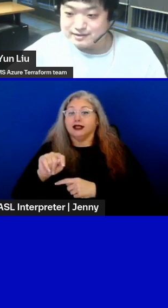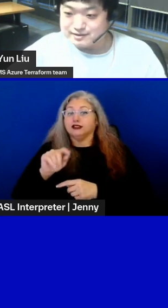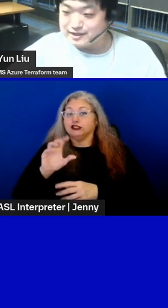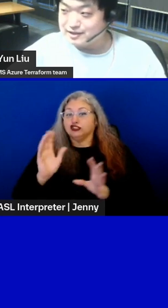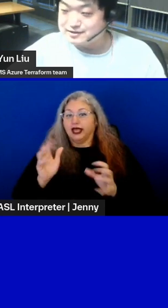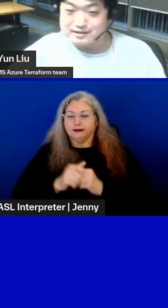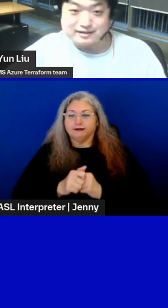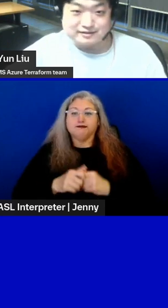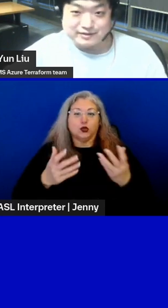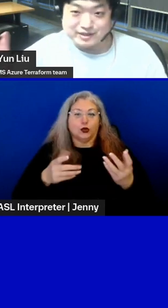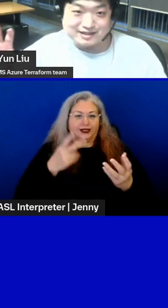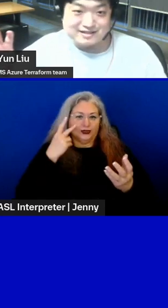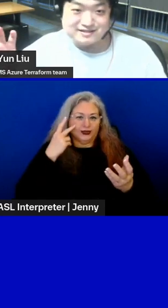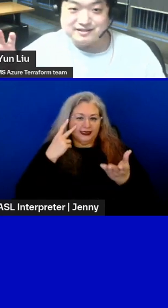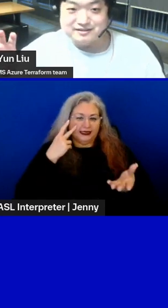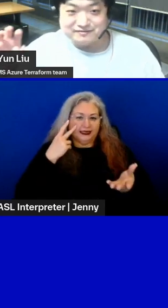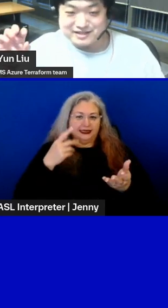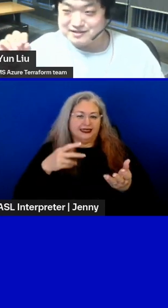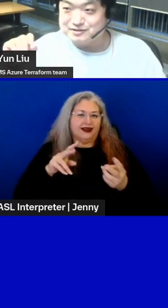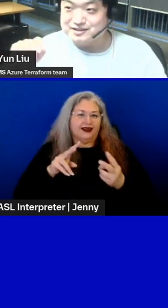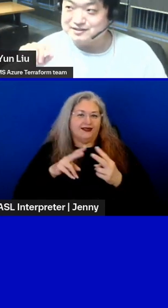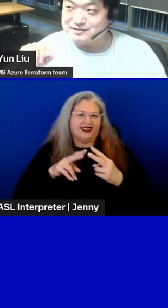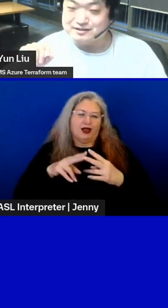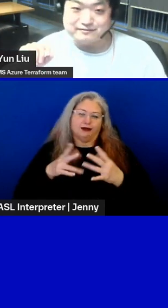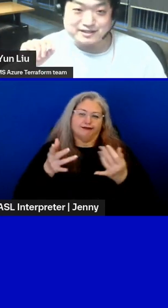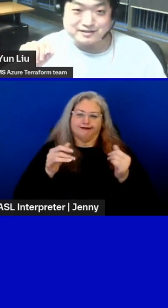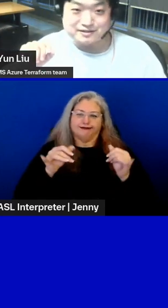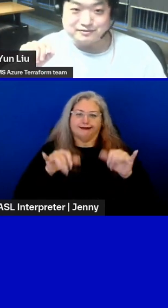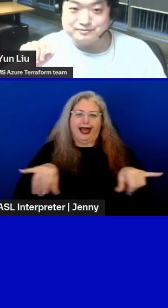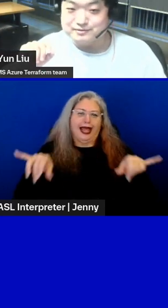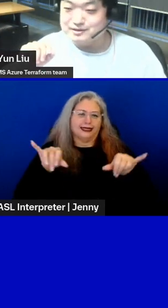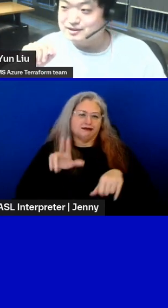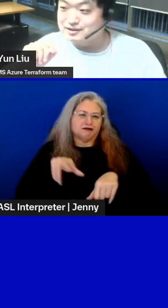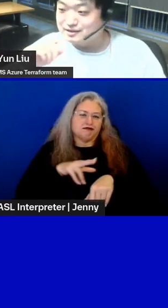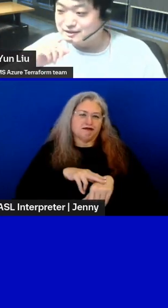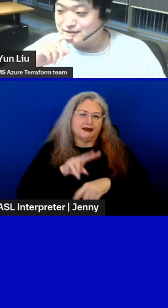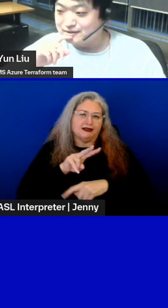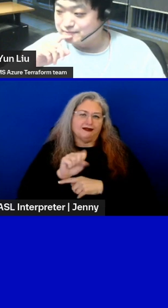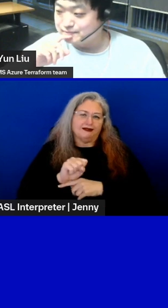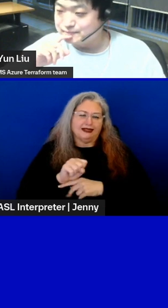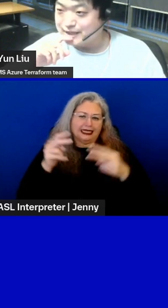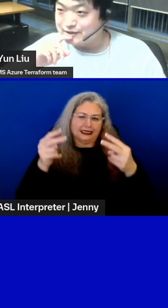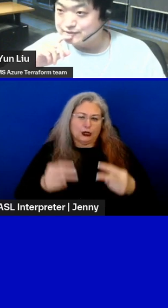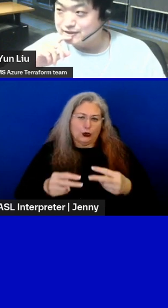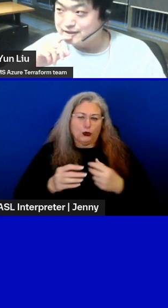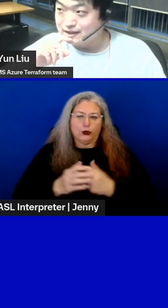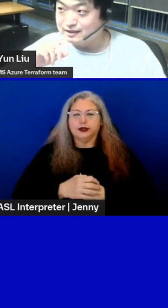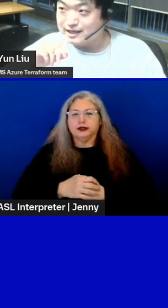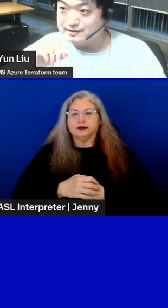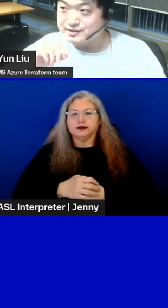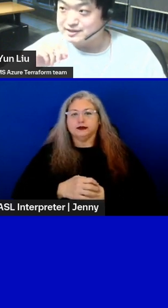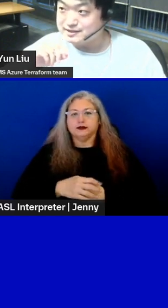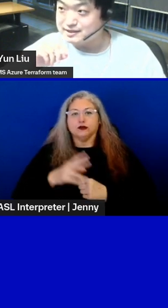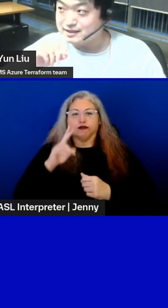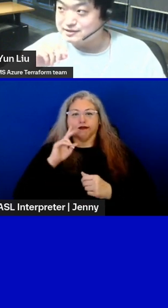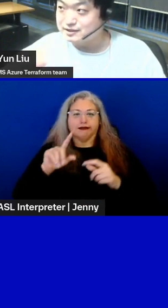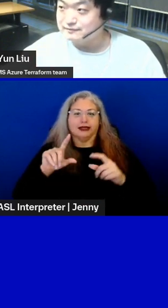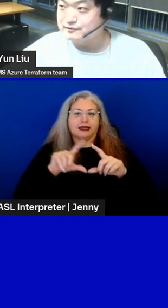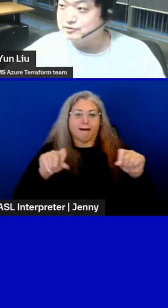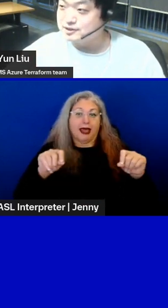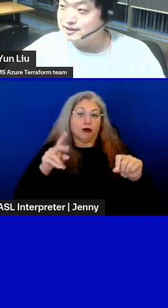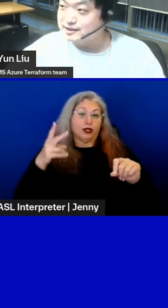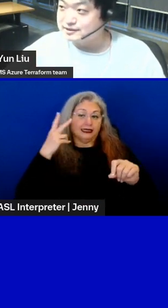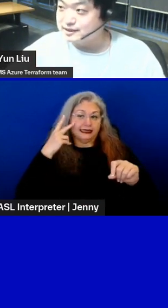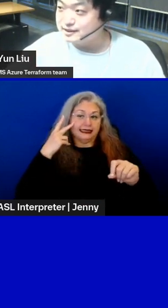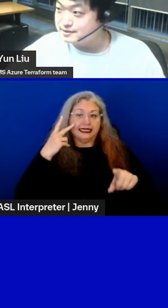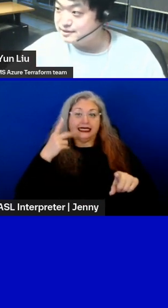Okay, so here's a very classic VS Code panel. And you can see that if